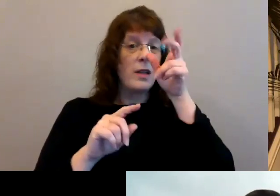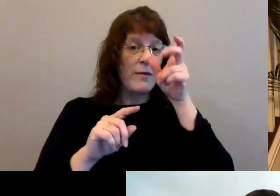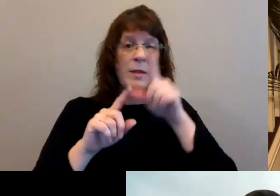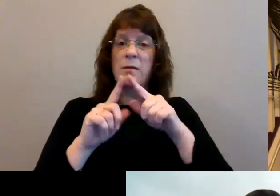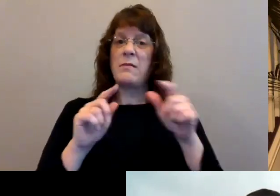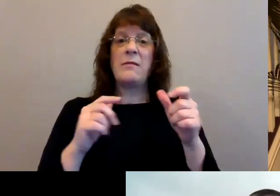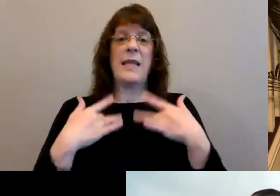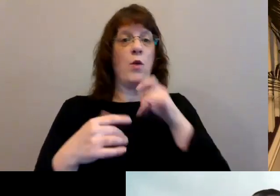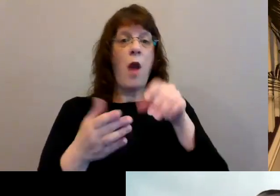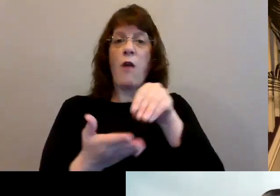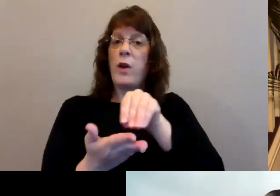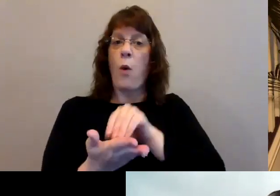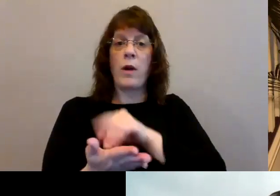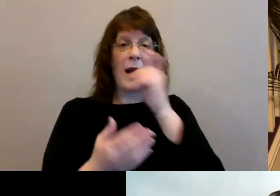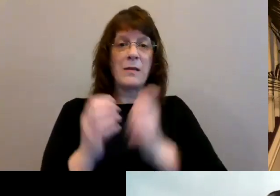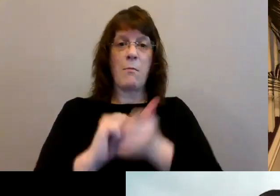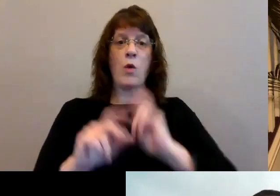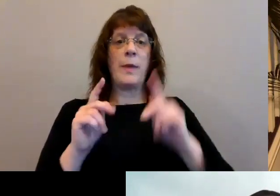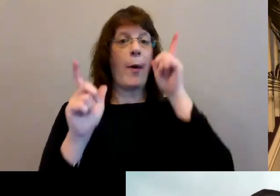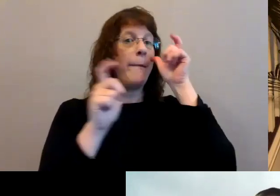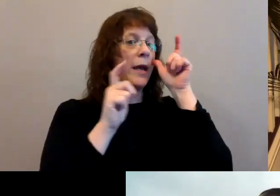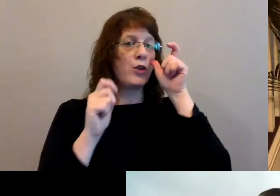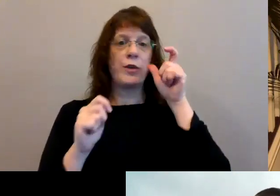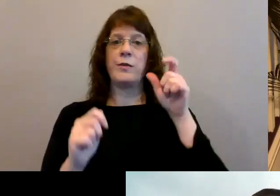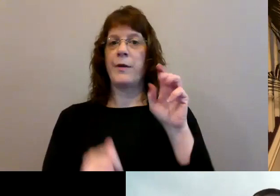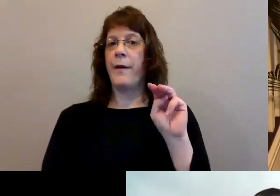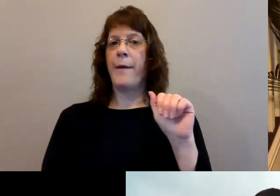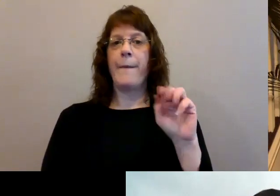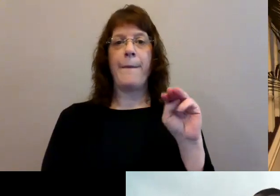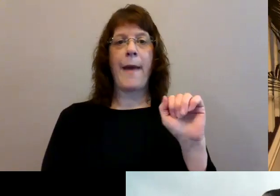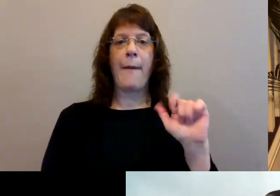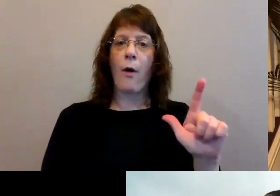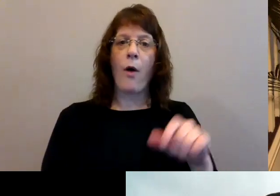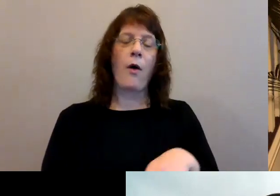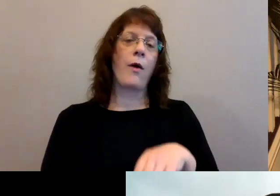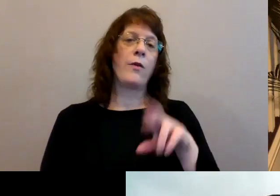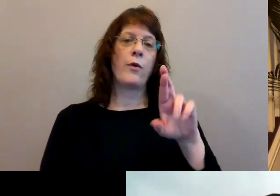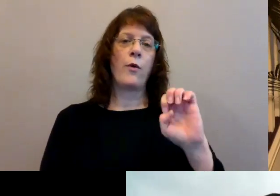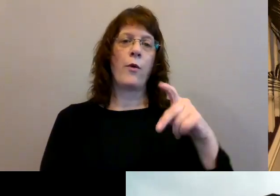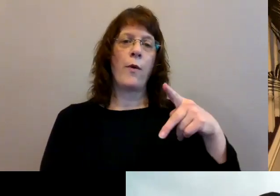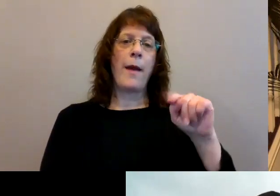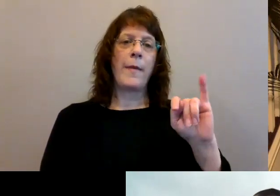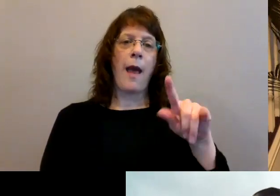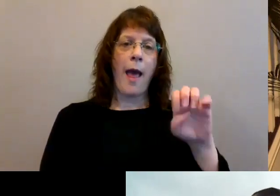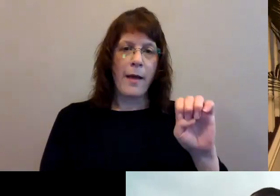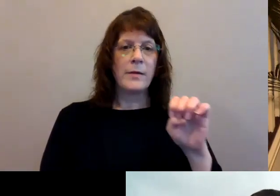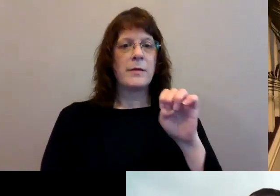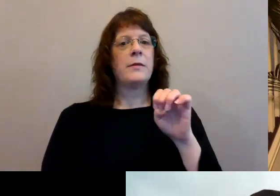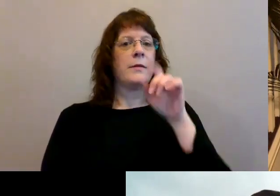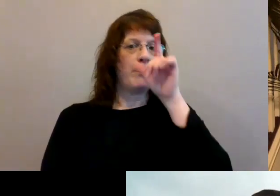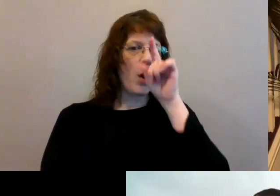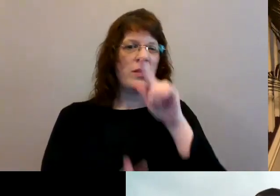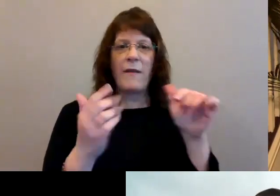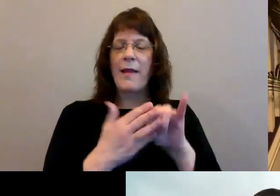that app, because most people are like taking pictures of mammals, reptiles, and birds, but not so much of insects and so on. Totally. Yeah, I take a